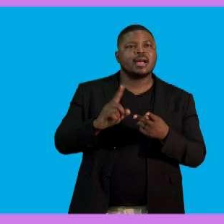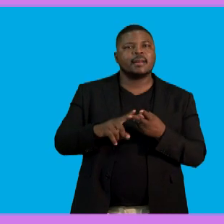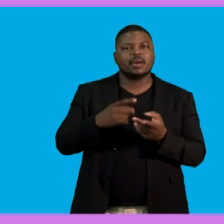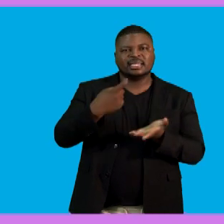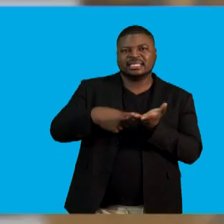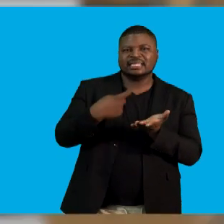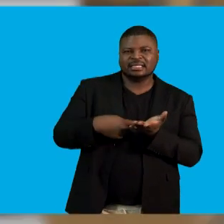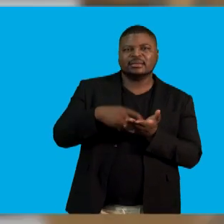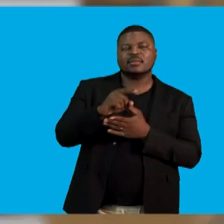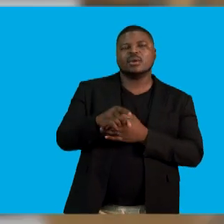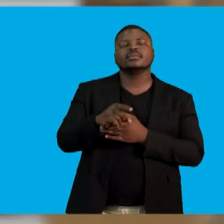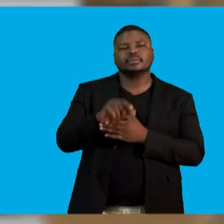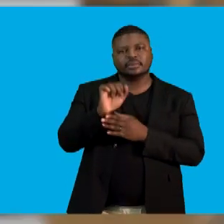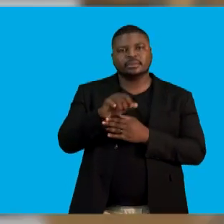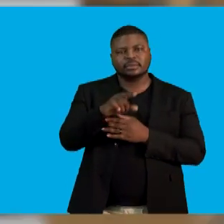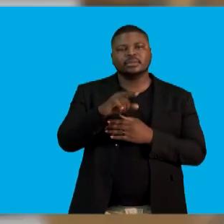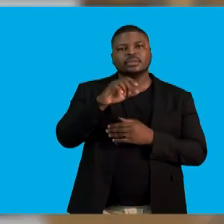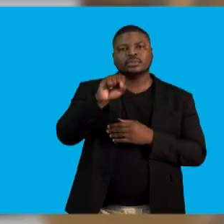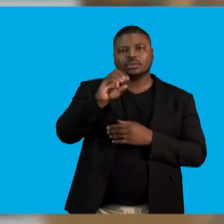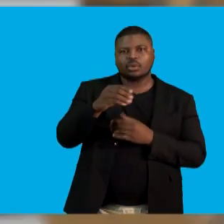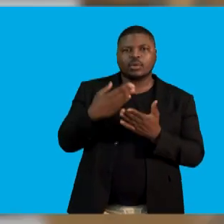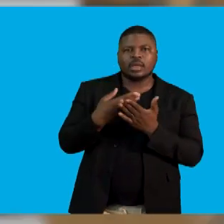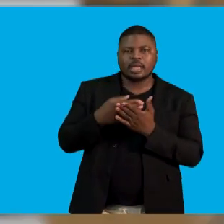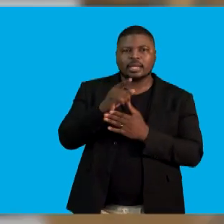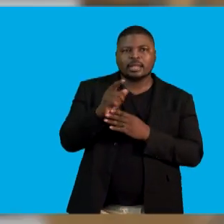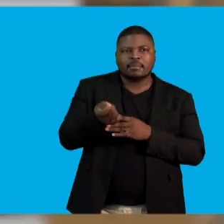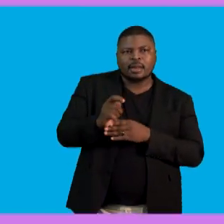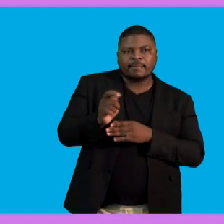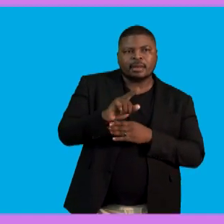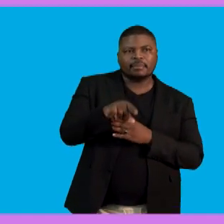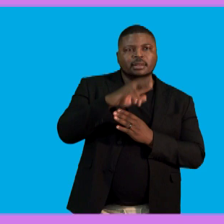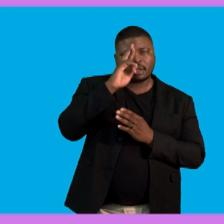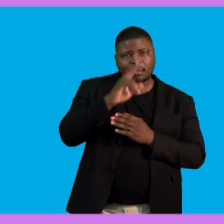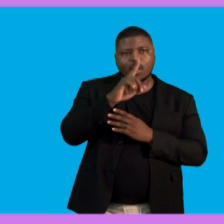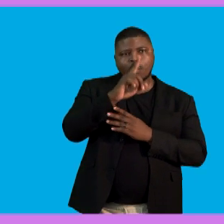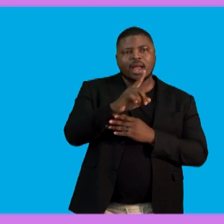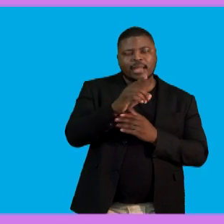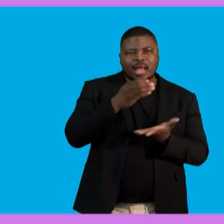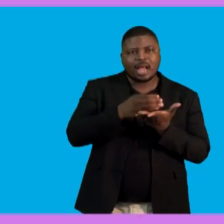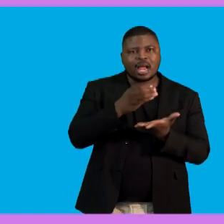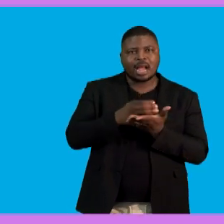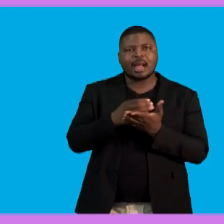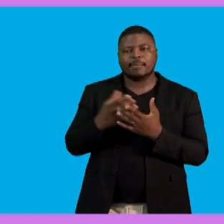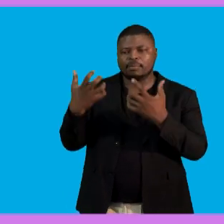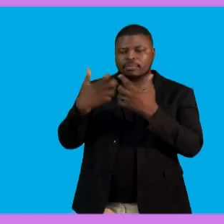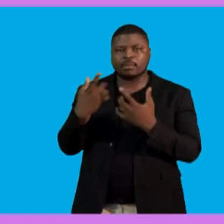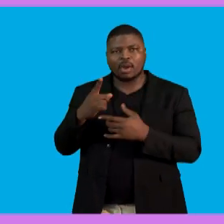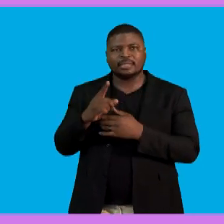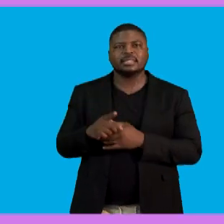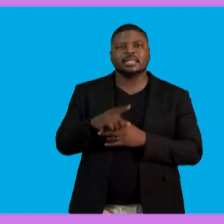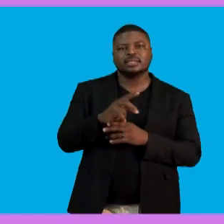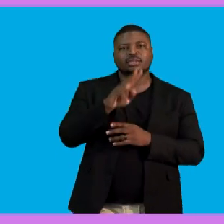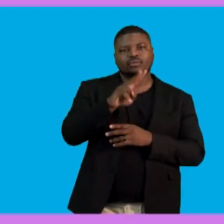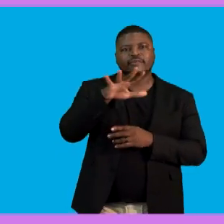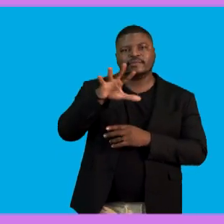something when it comes to the metric system of units. So 1 cup is equivalent to 250 milliliters,